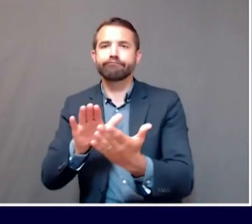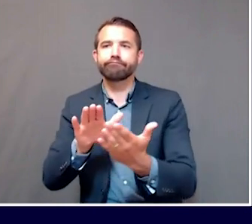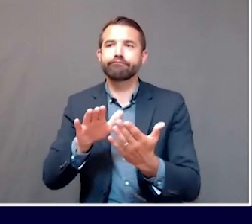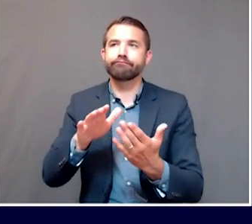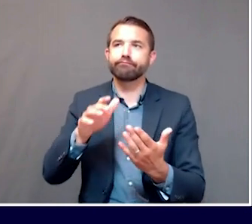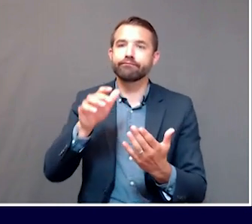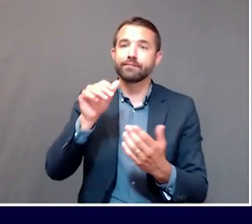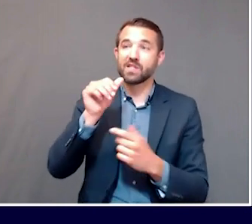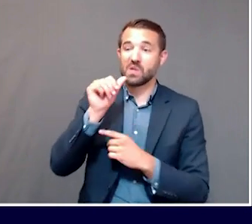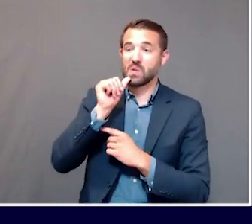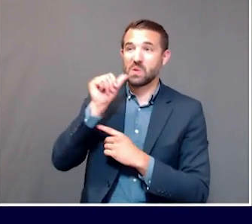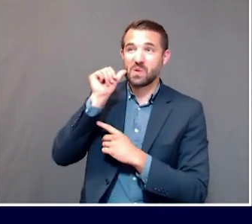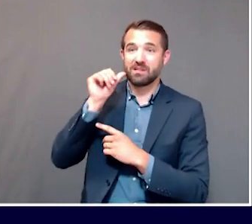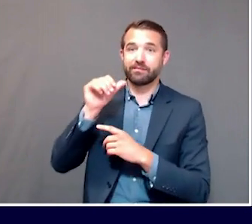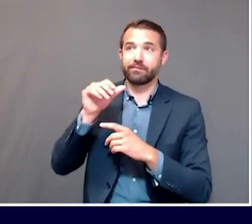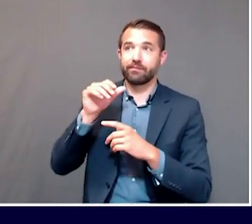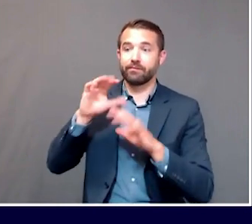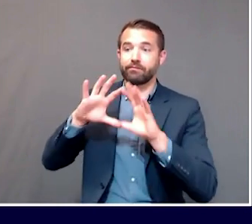a group of